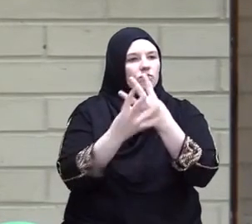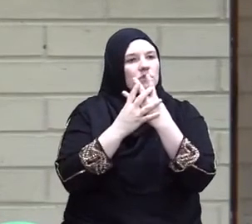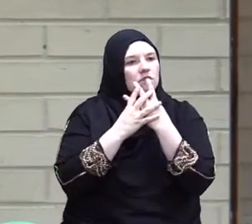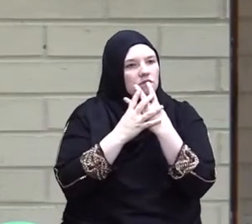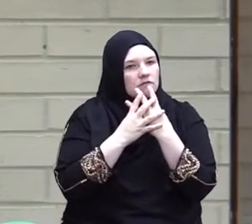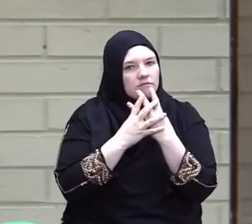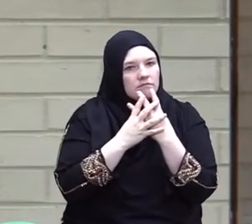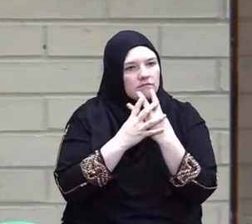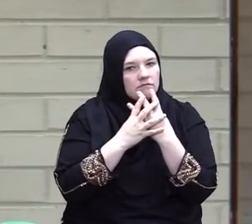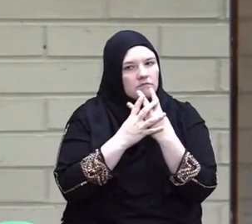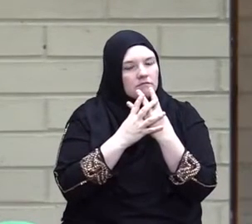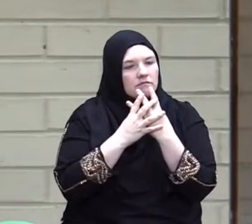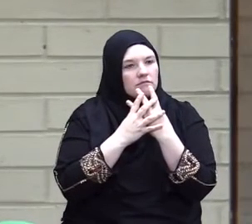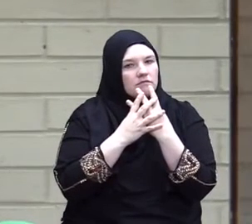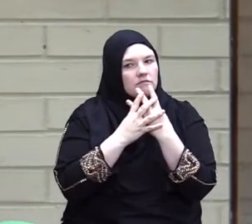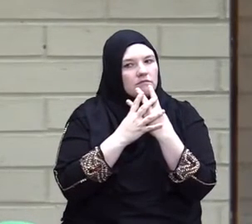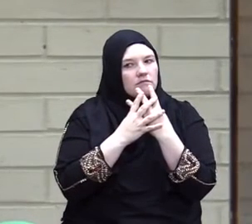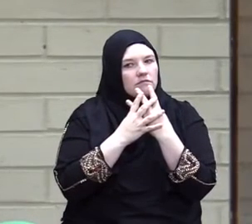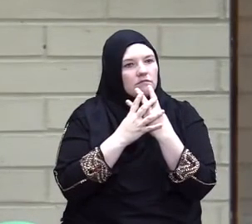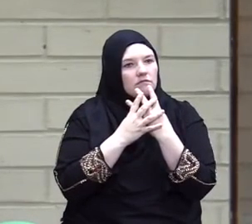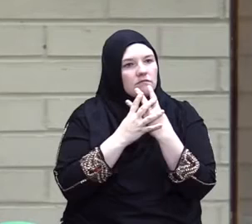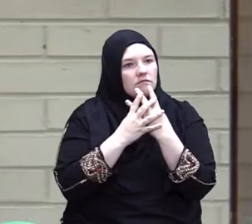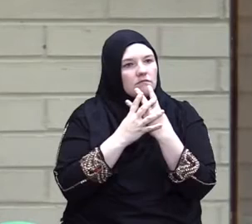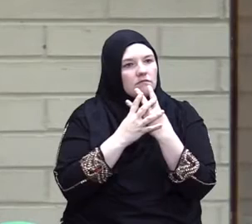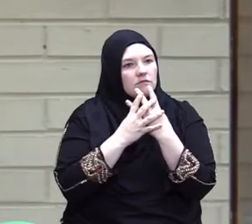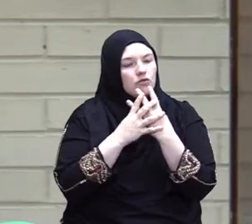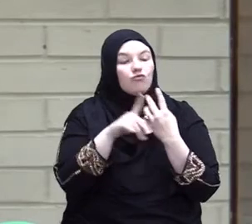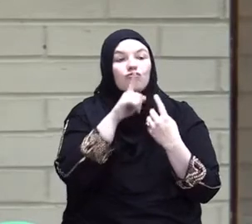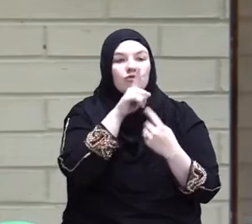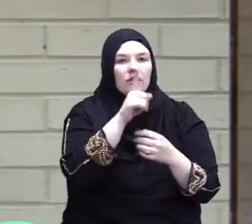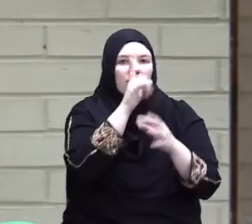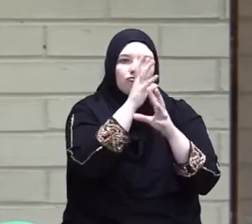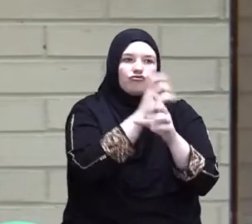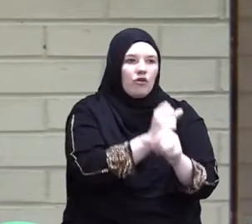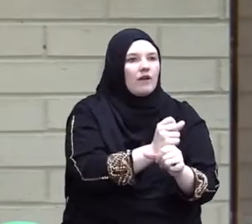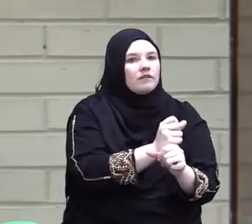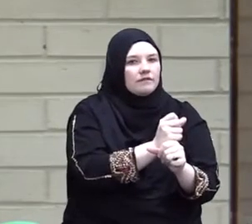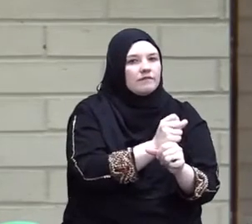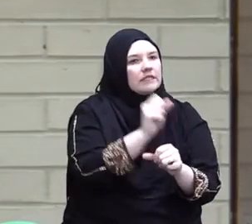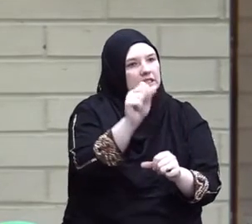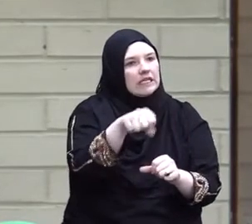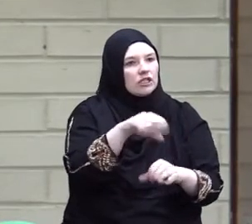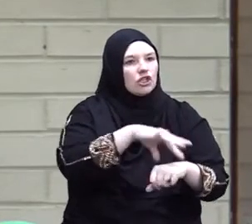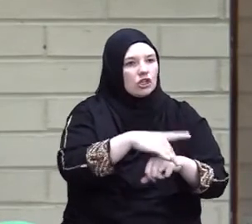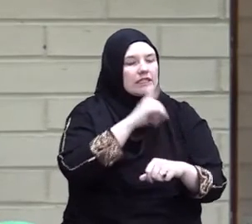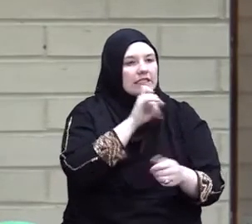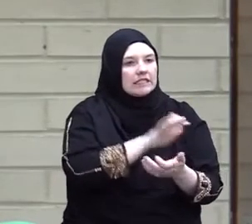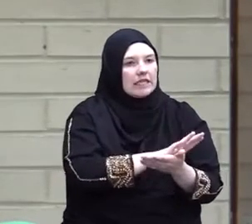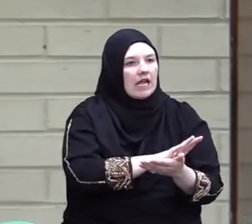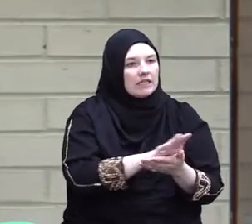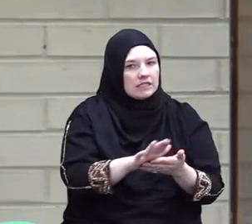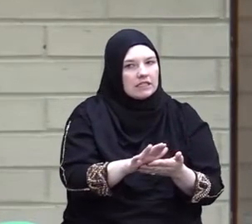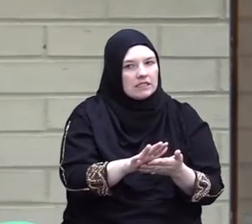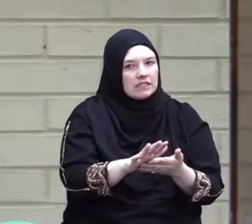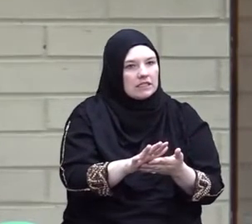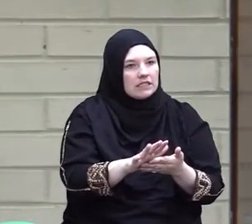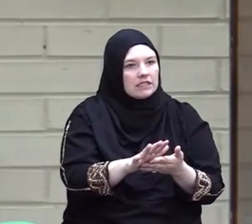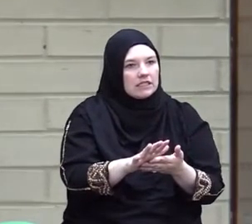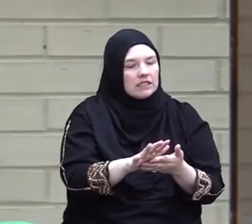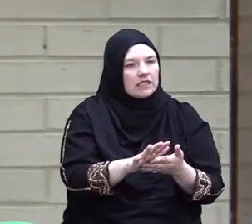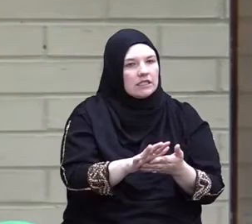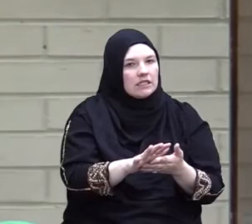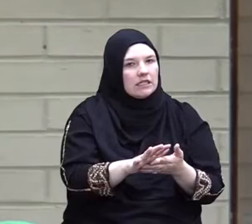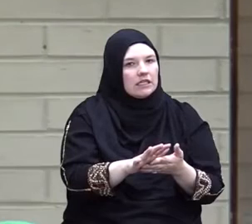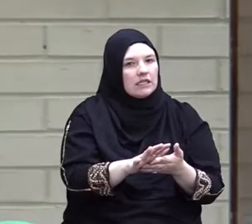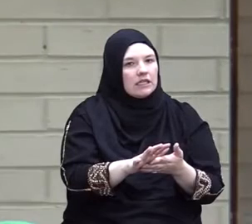but we love it. It's very attractive. Yeah, it has been decorated. It has been made